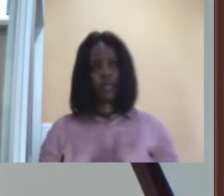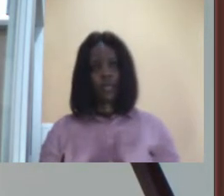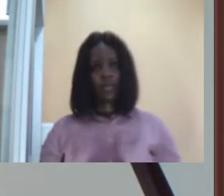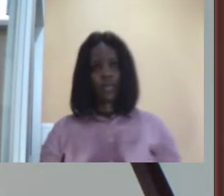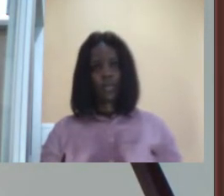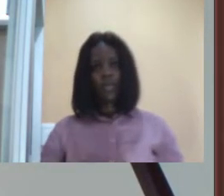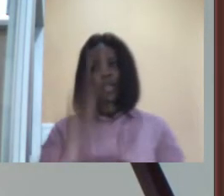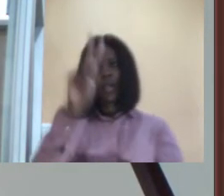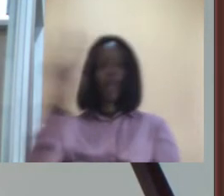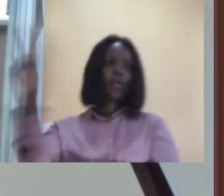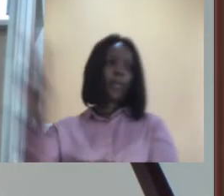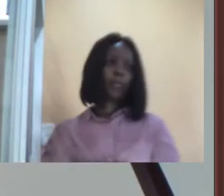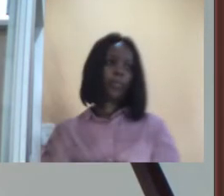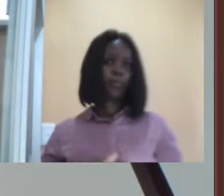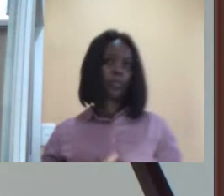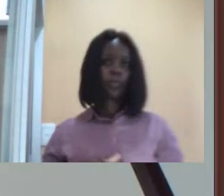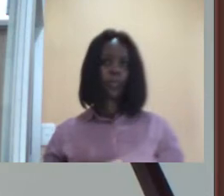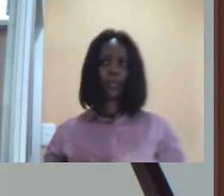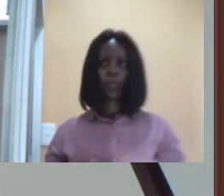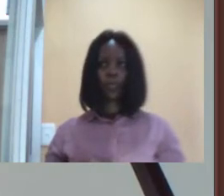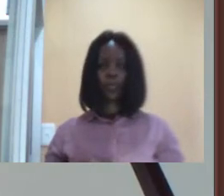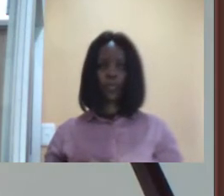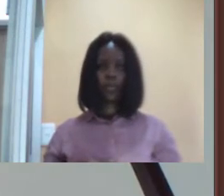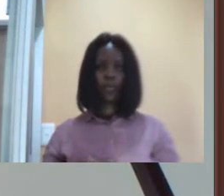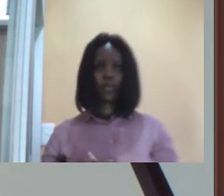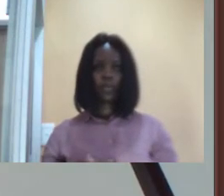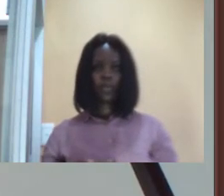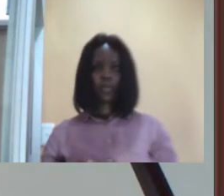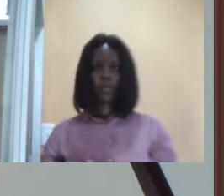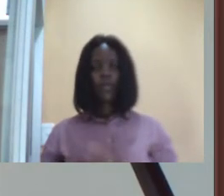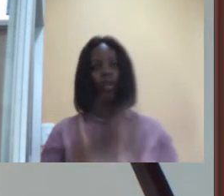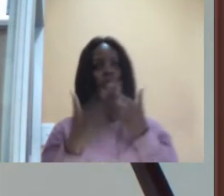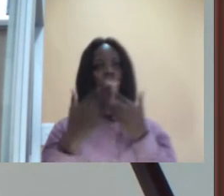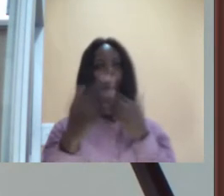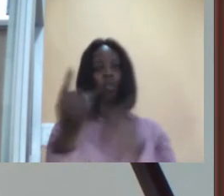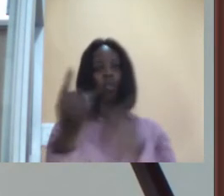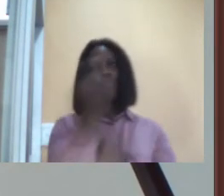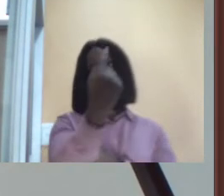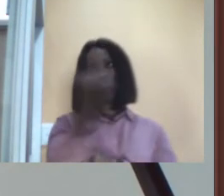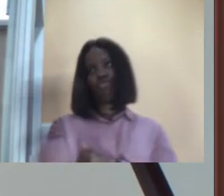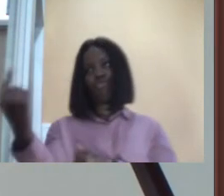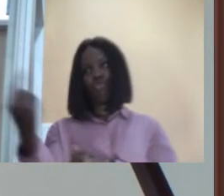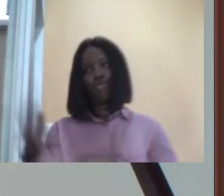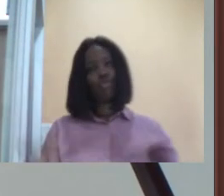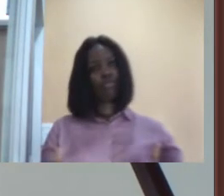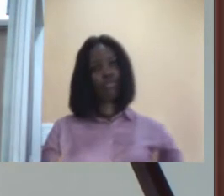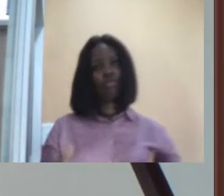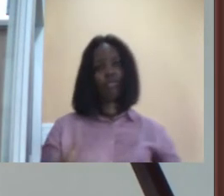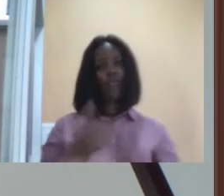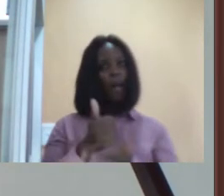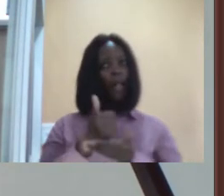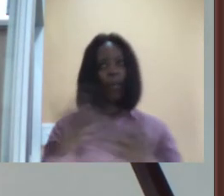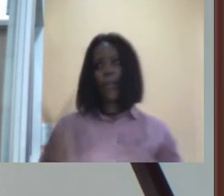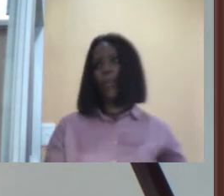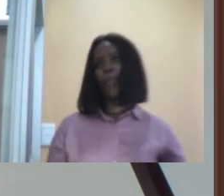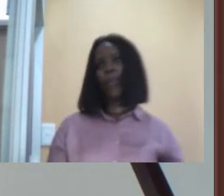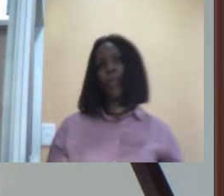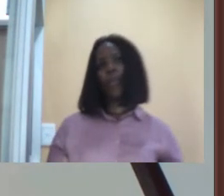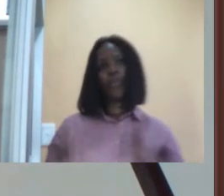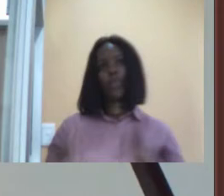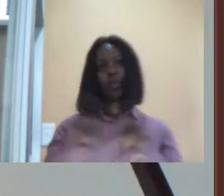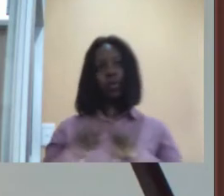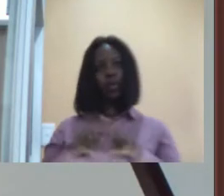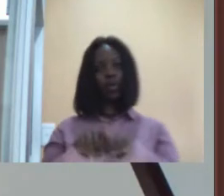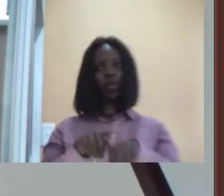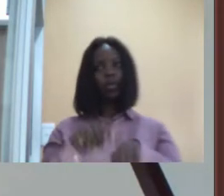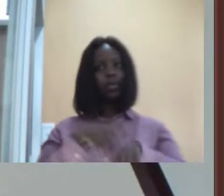Babu KK. I want to further thank you, each and every one of you. You've been of a great help to assist, even in times